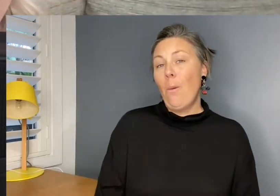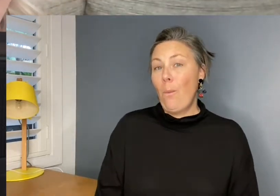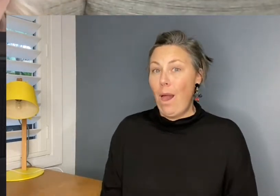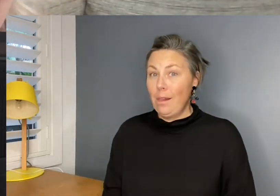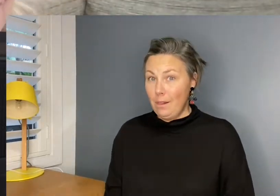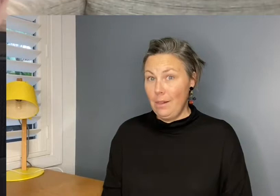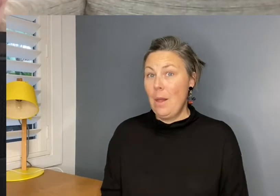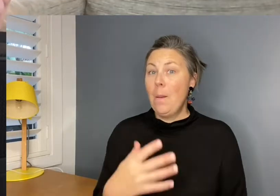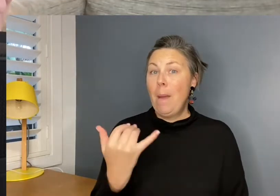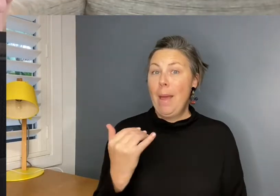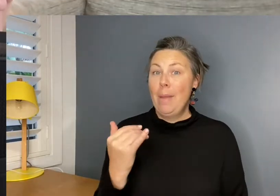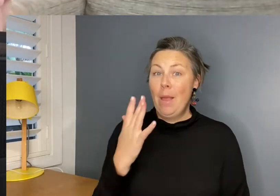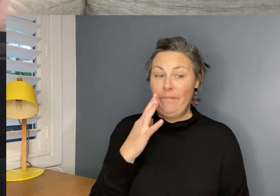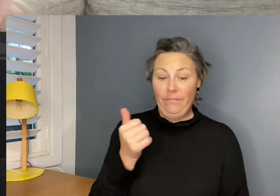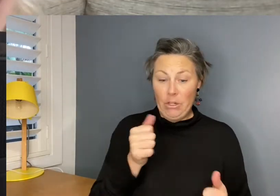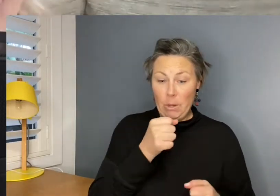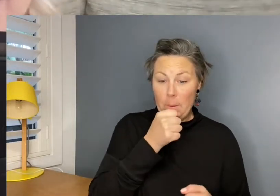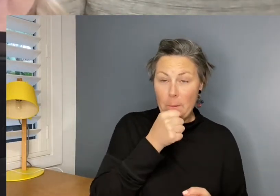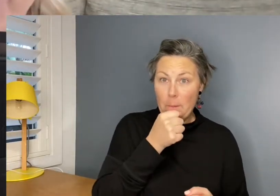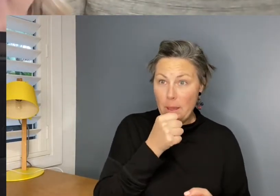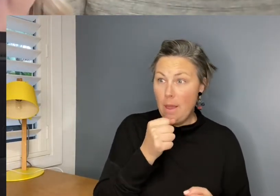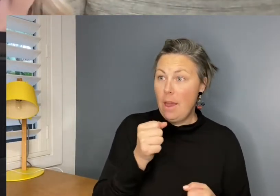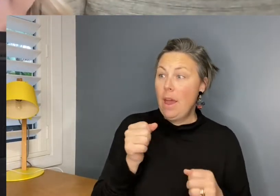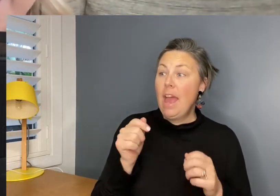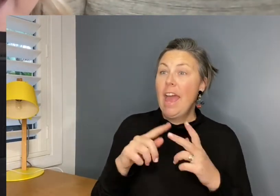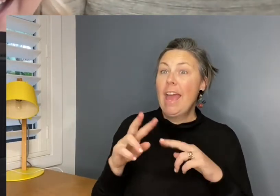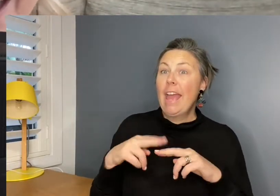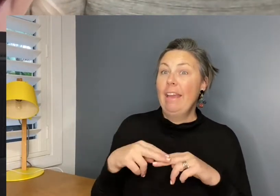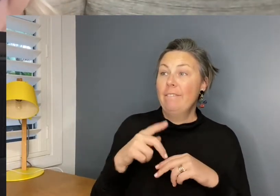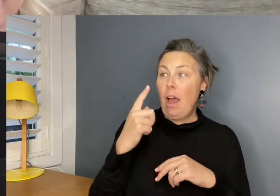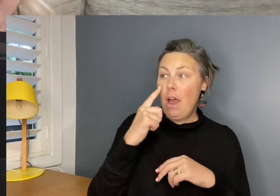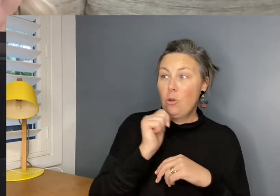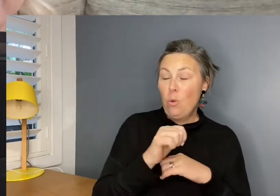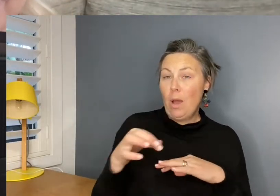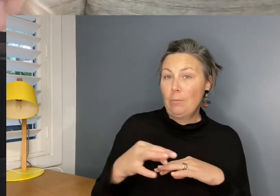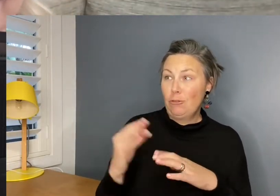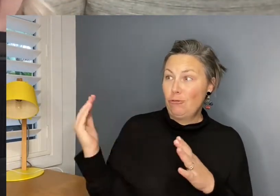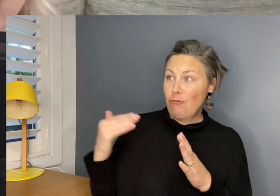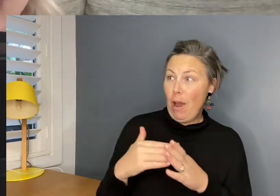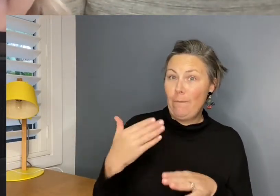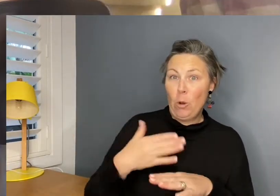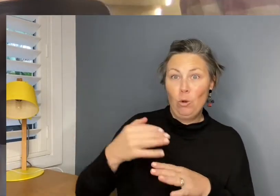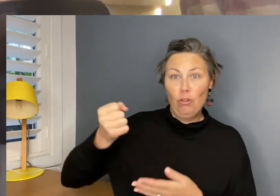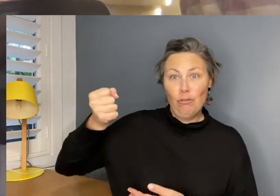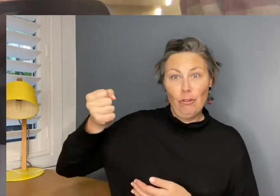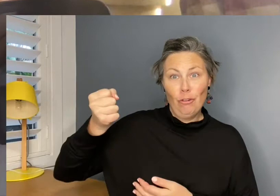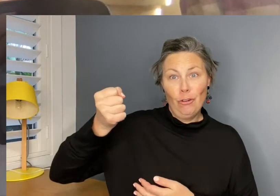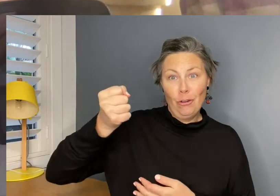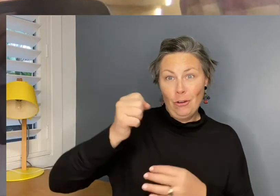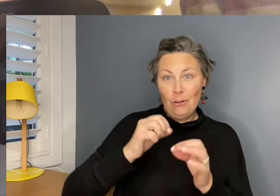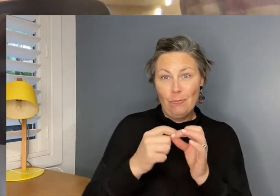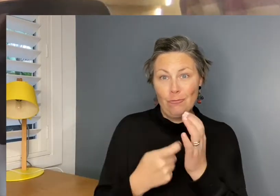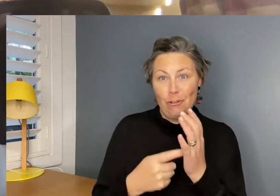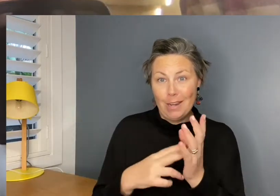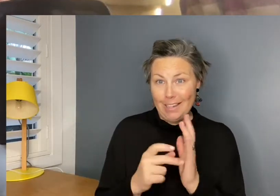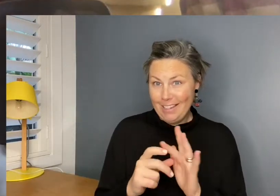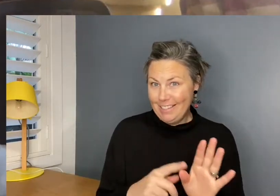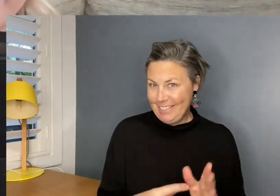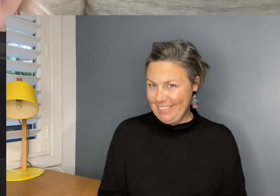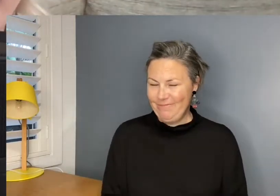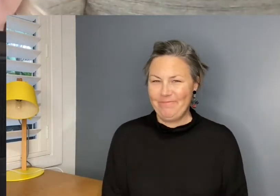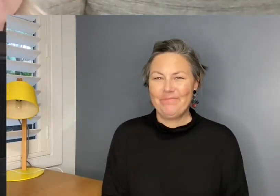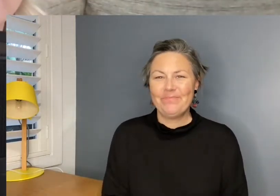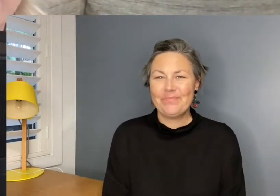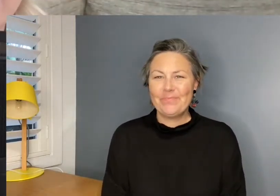he might be home by the time we finish this and he can come home with a bottle of brandy and happy days. Yeah, we've got about 3 to try. Don't